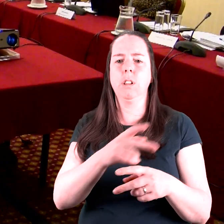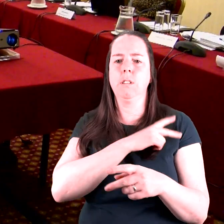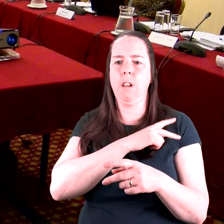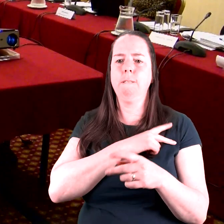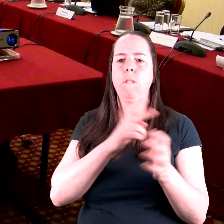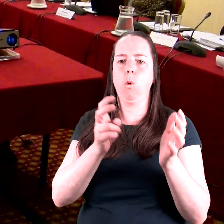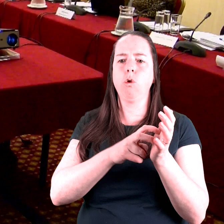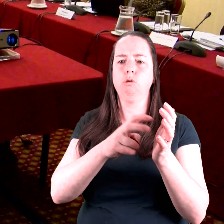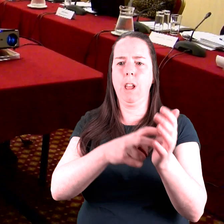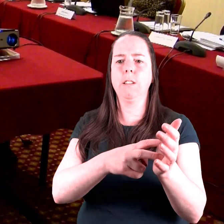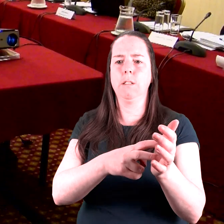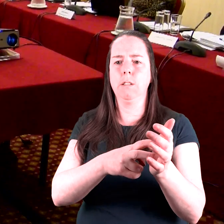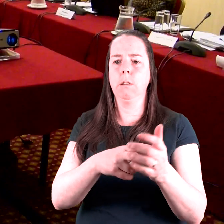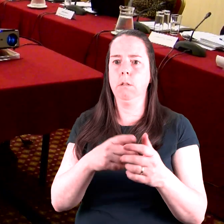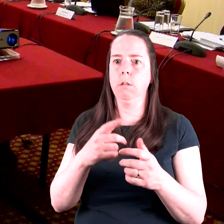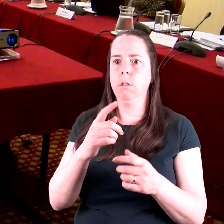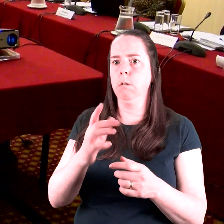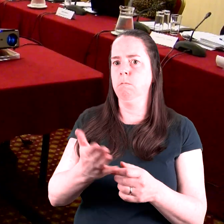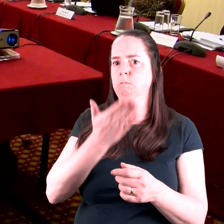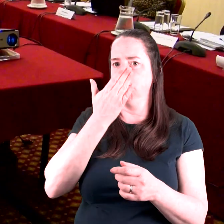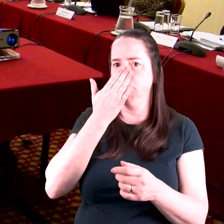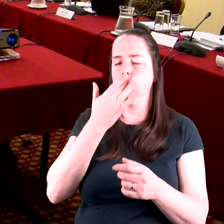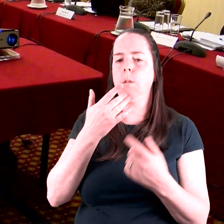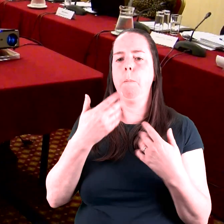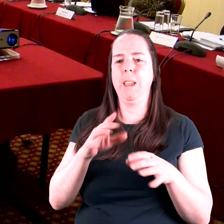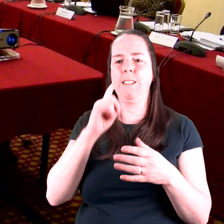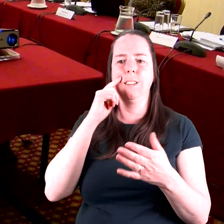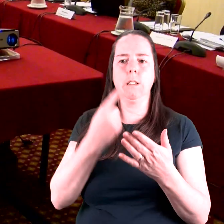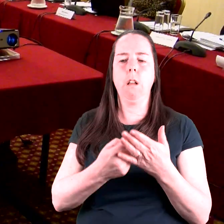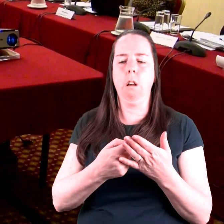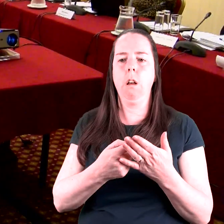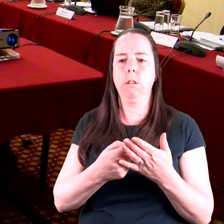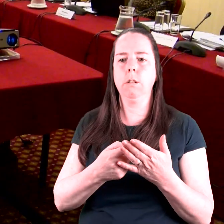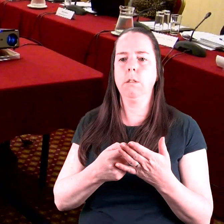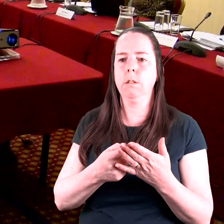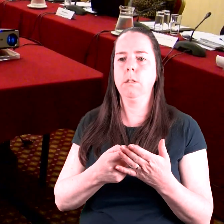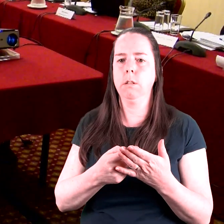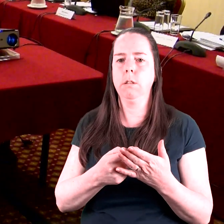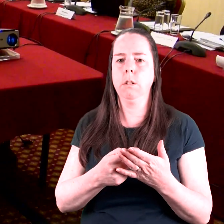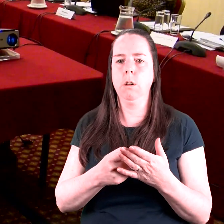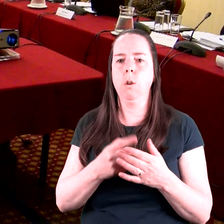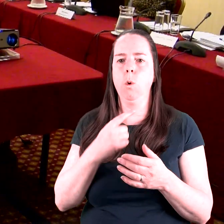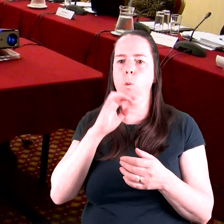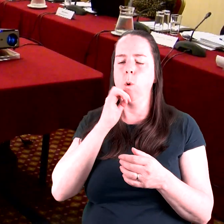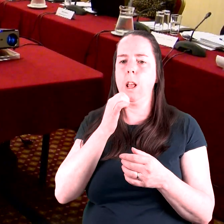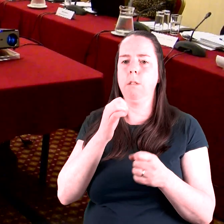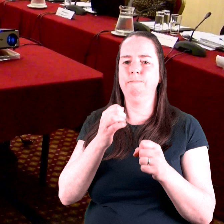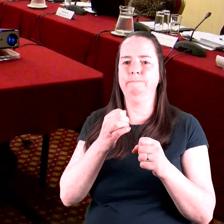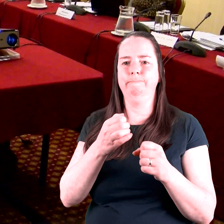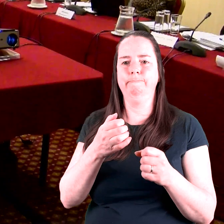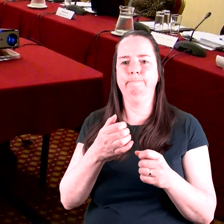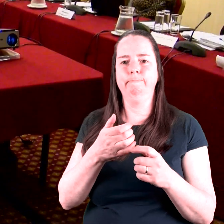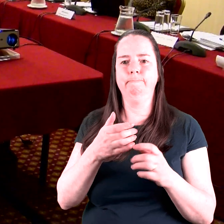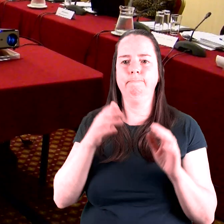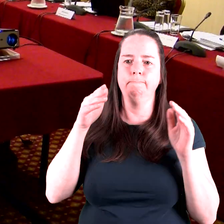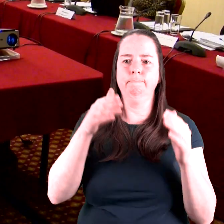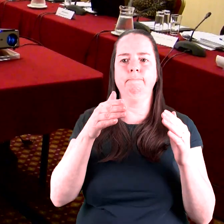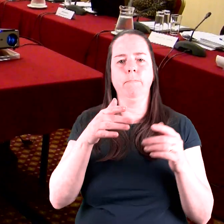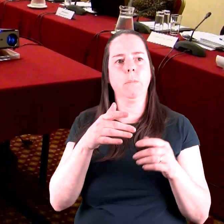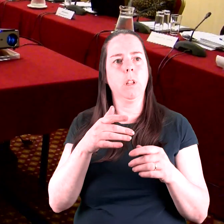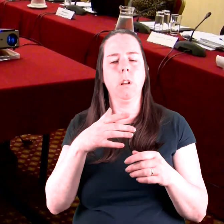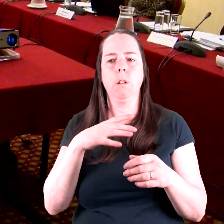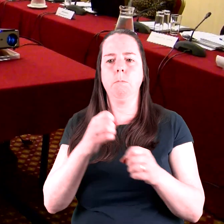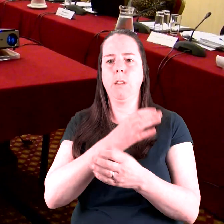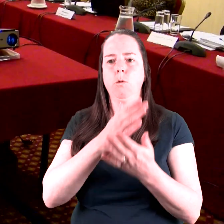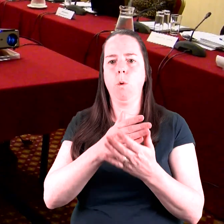care contracts, and it's coming very shortly, we've made the decision that we are going to insist that people pay the